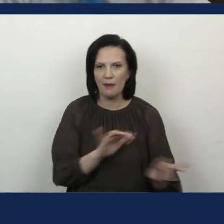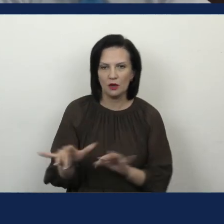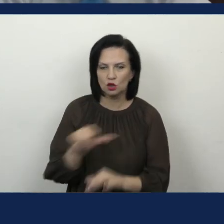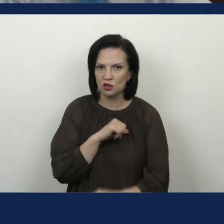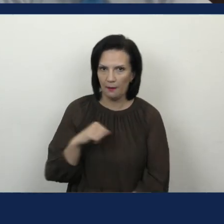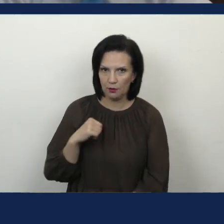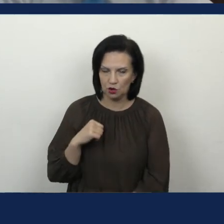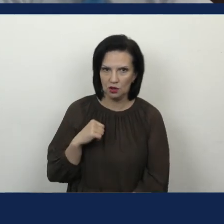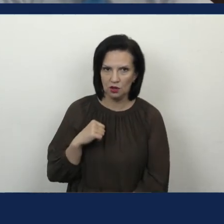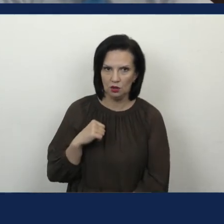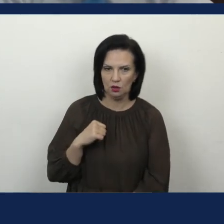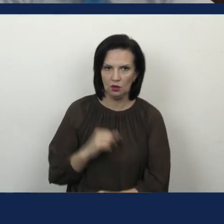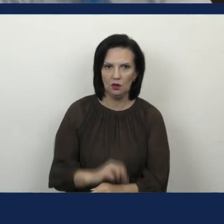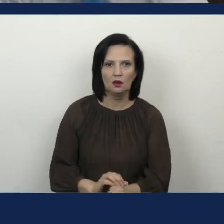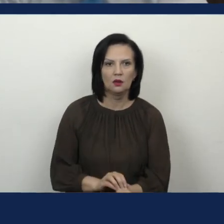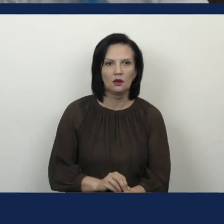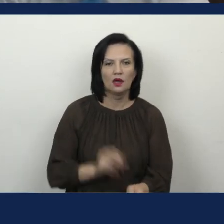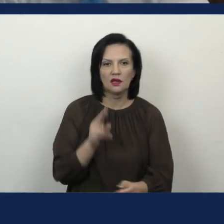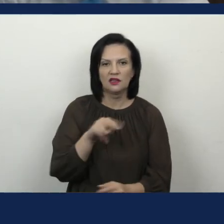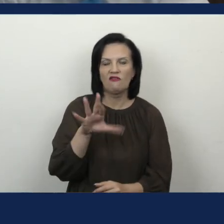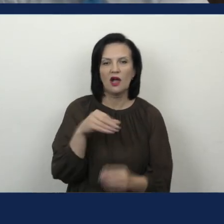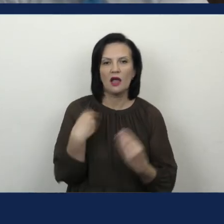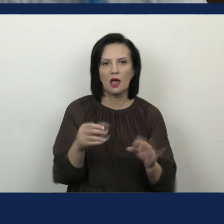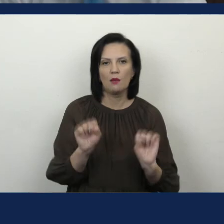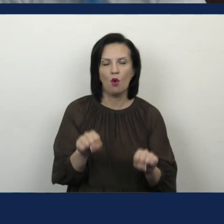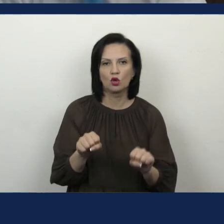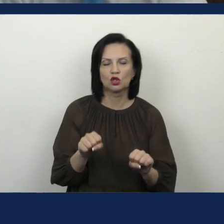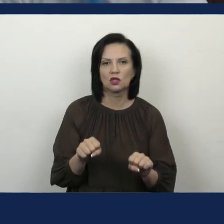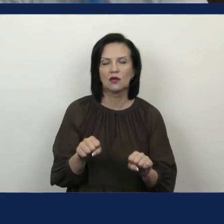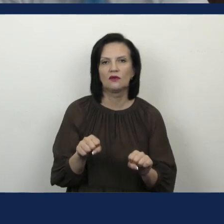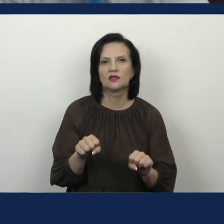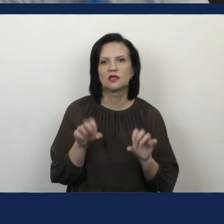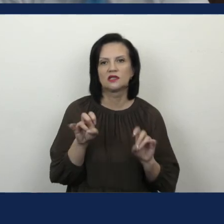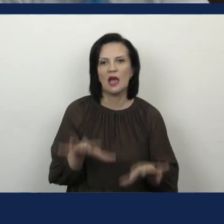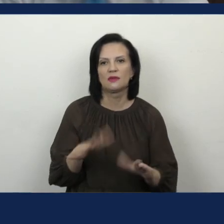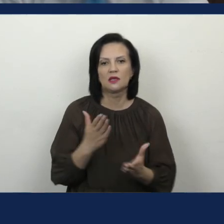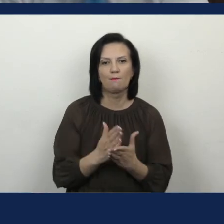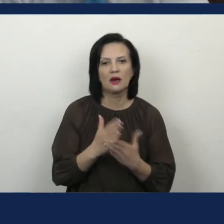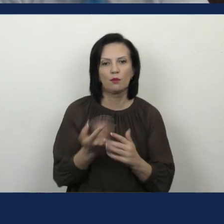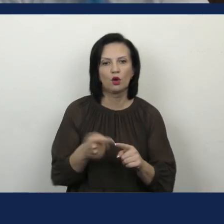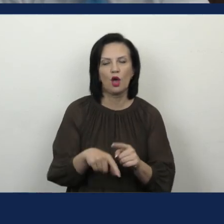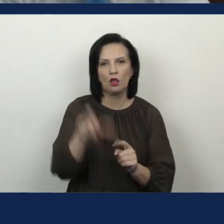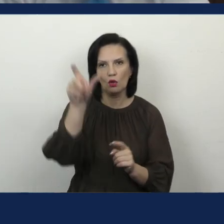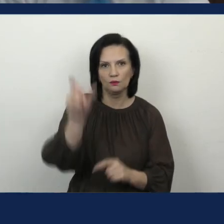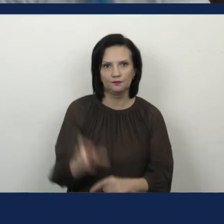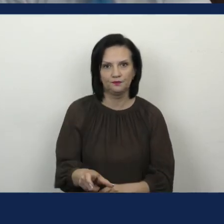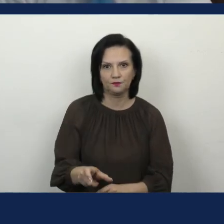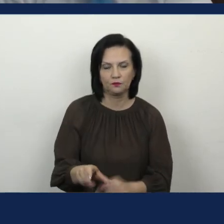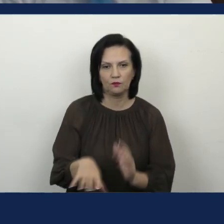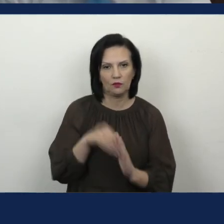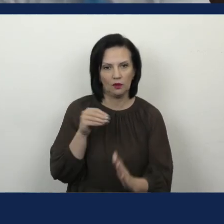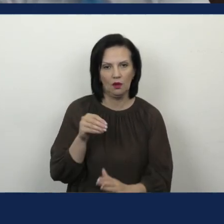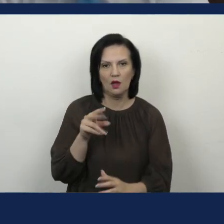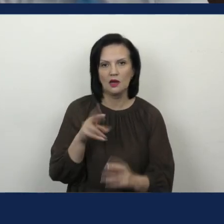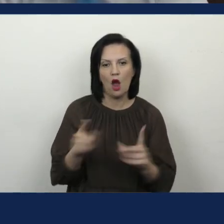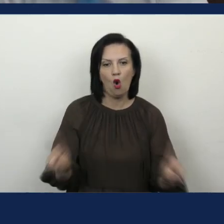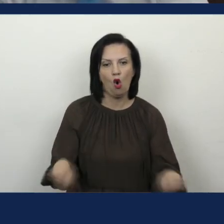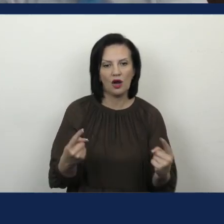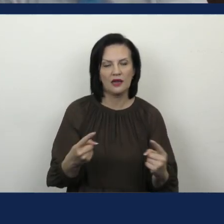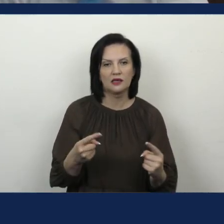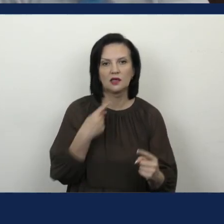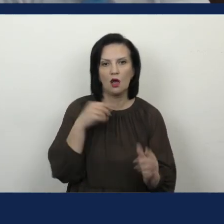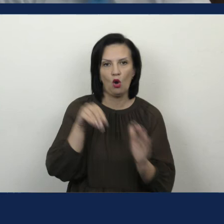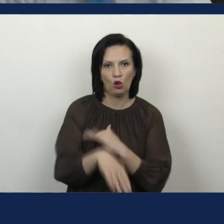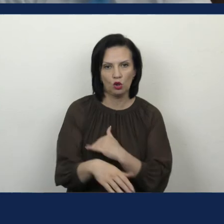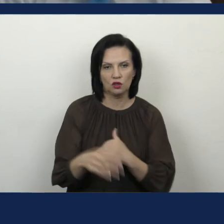condition cannot move by himself or herself, the TEC would allow one to vote